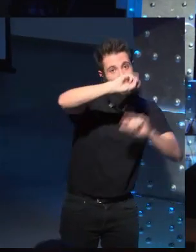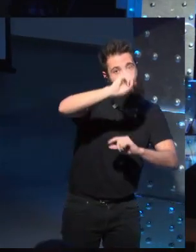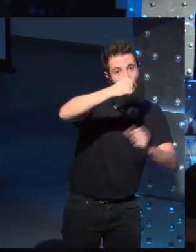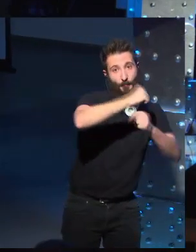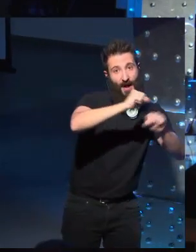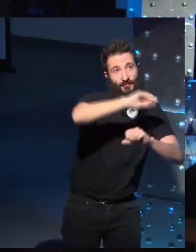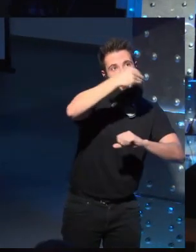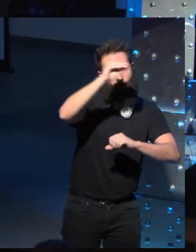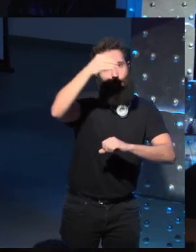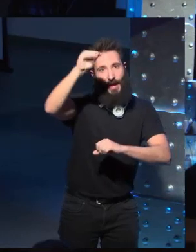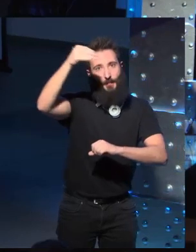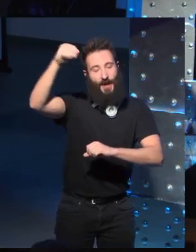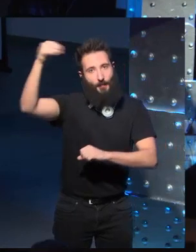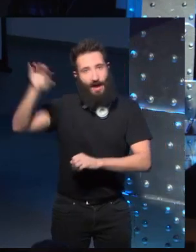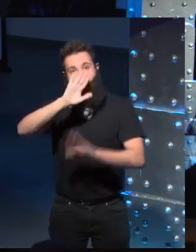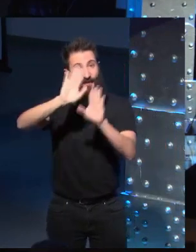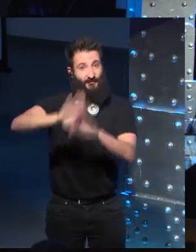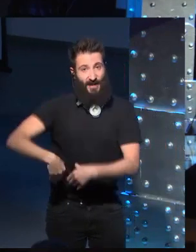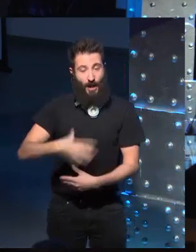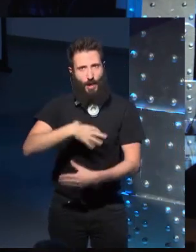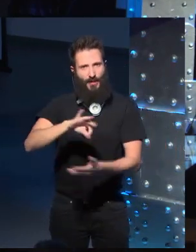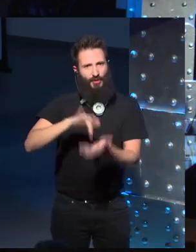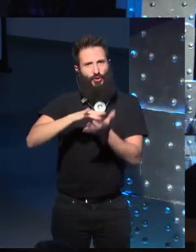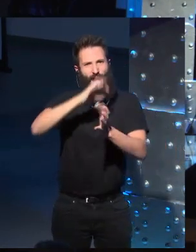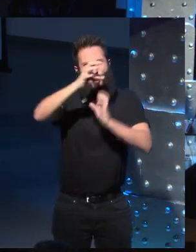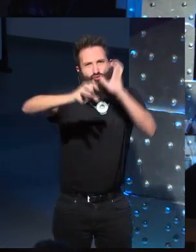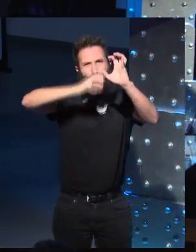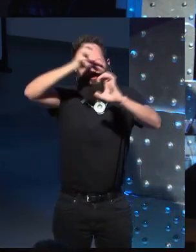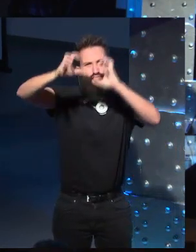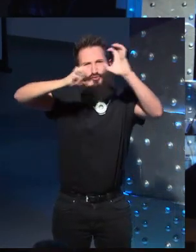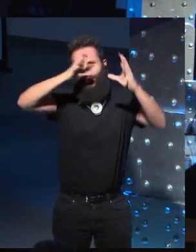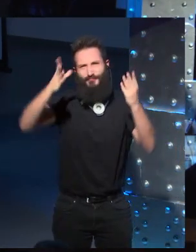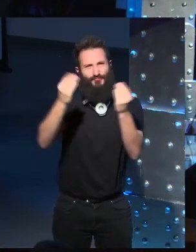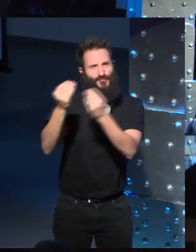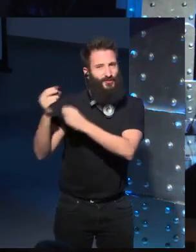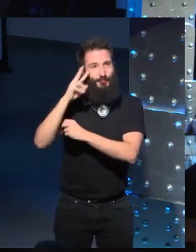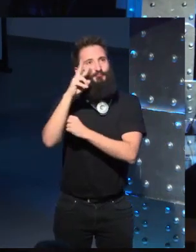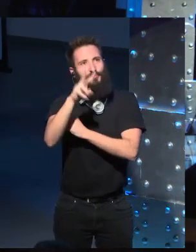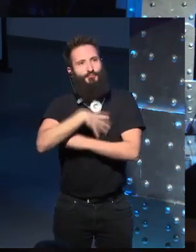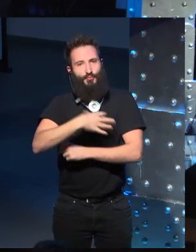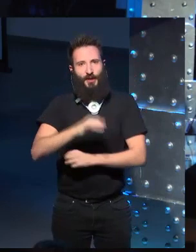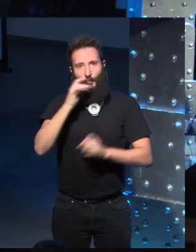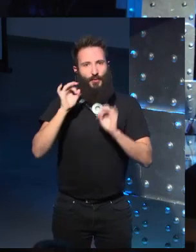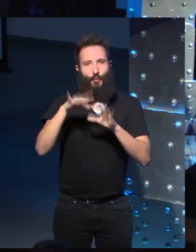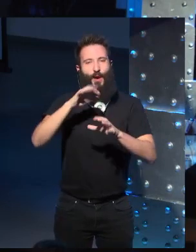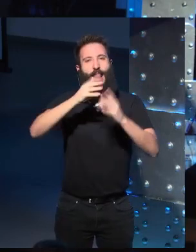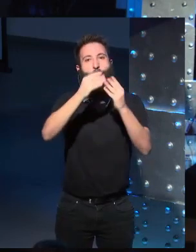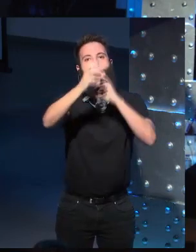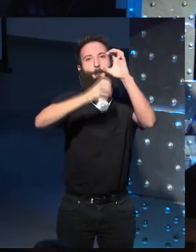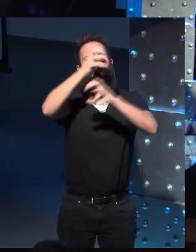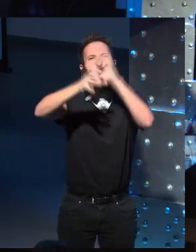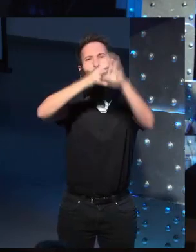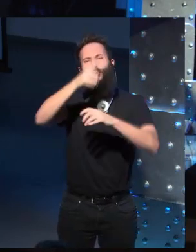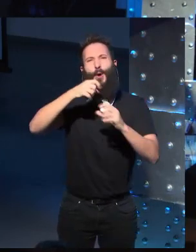can get huge clouds like this one, which contains maybe the dust from 100 or 1,000 stars